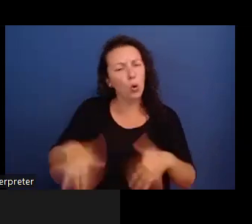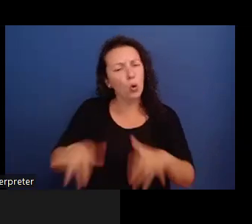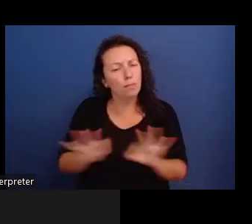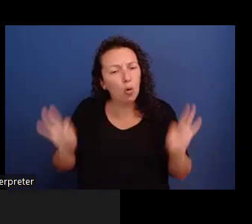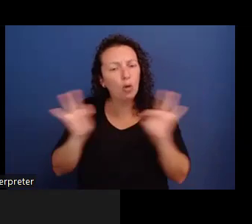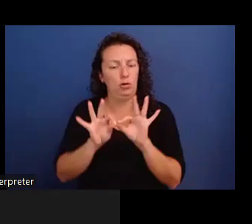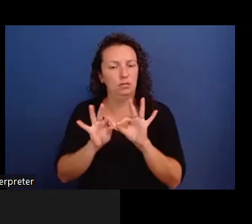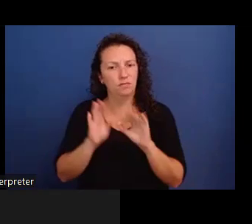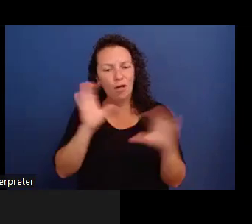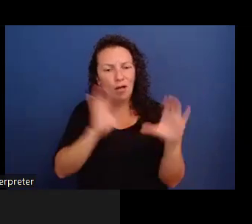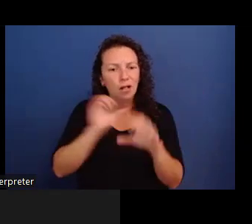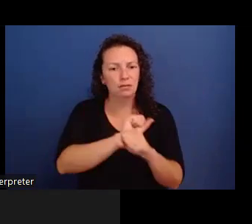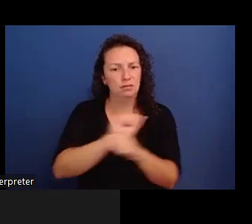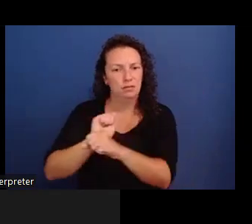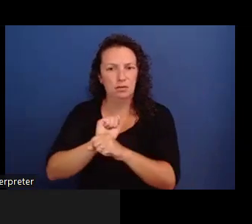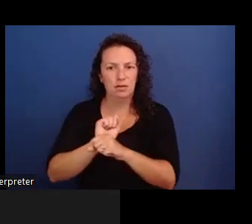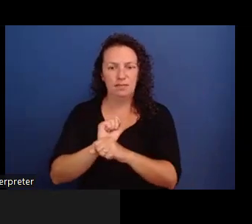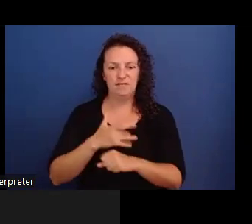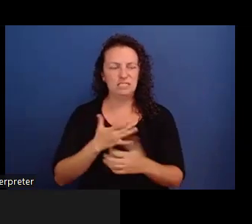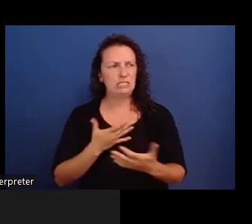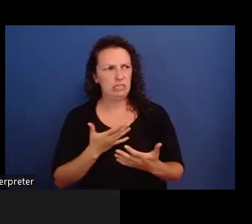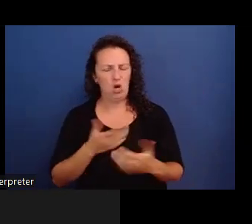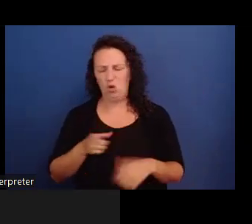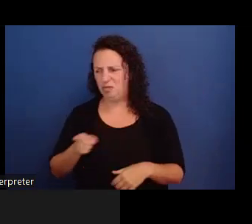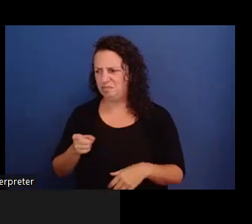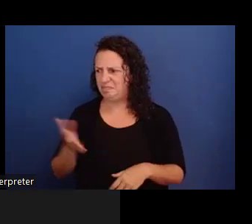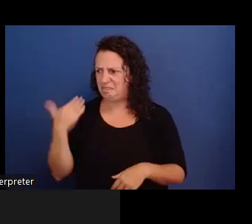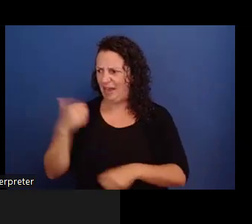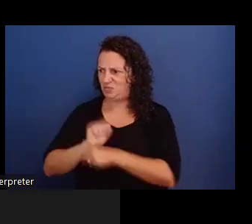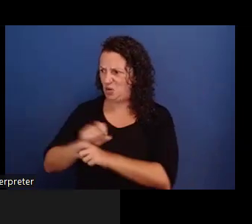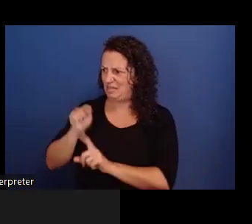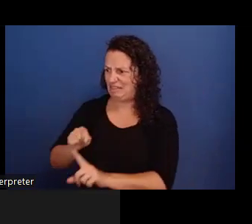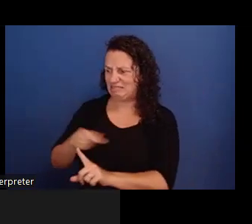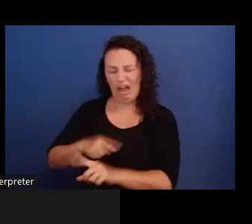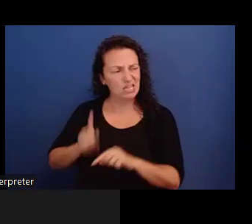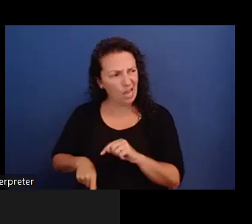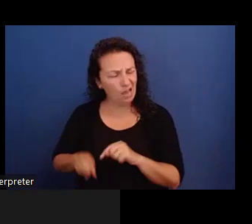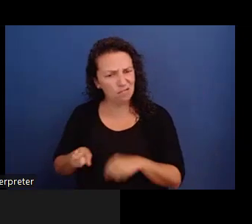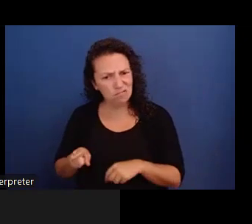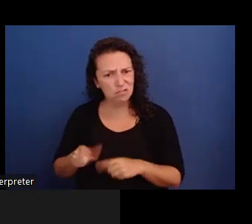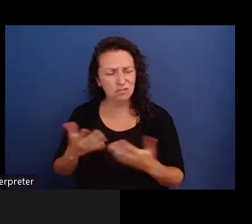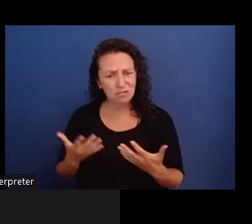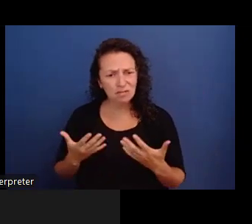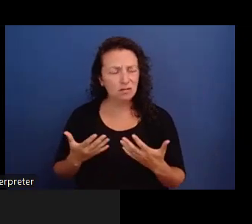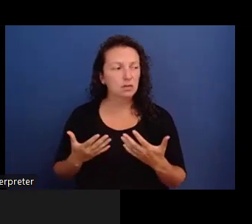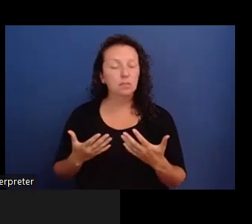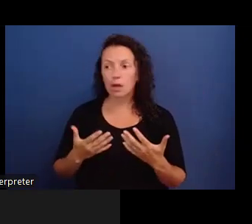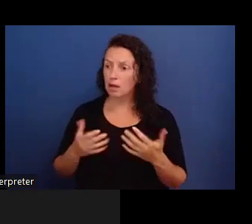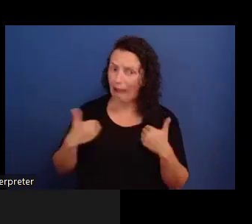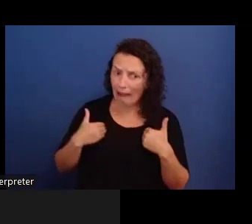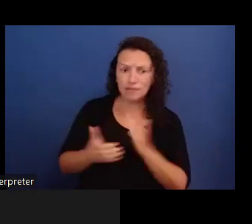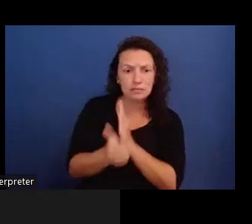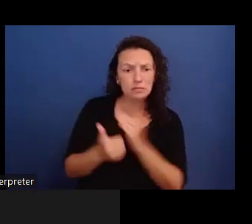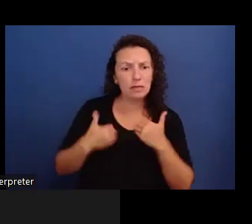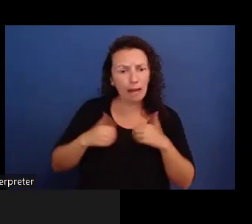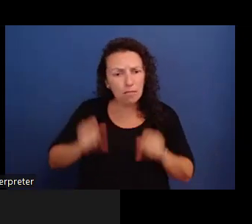sometimes we can, kind of say, well, I can't do that job that I used to do. But well, you still have skills and you still have abilities. So that